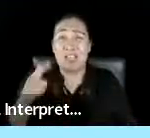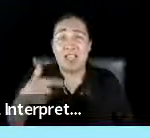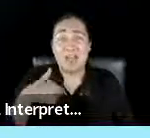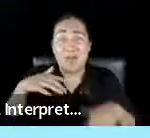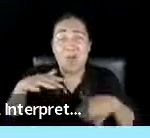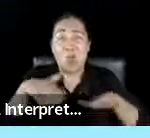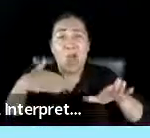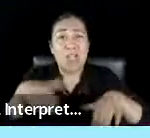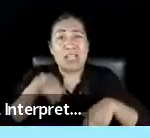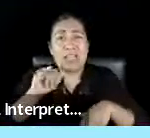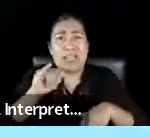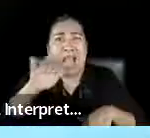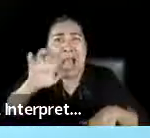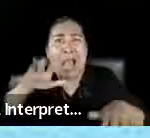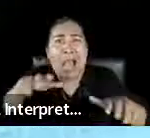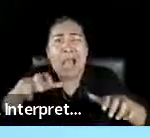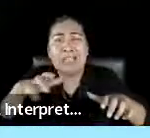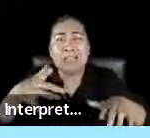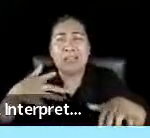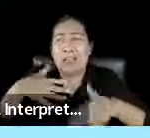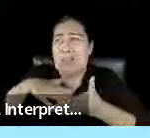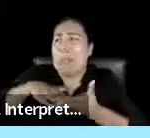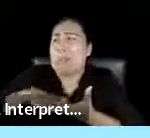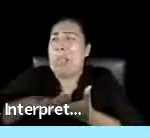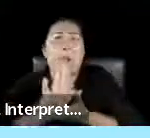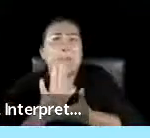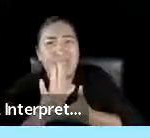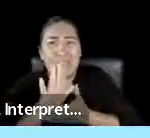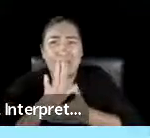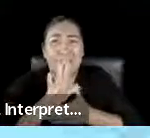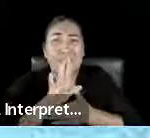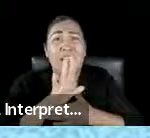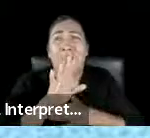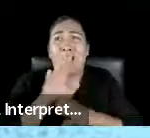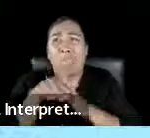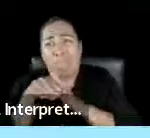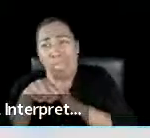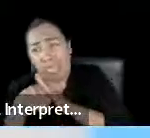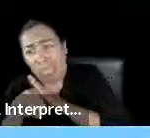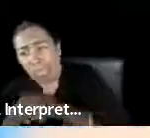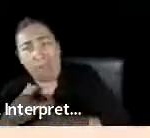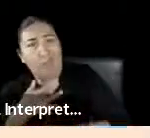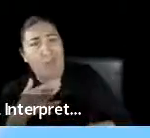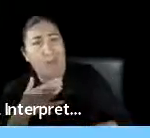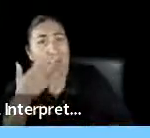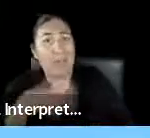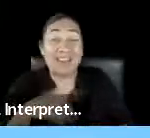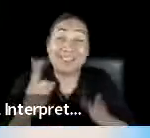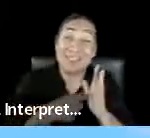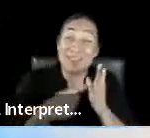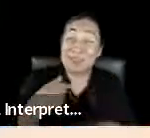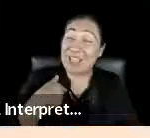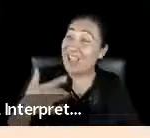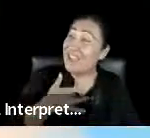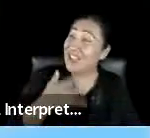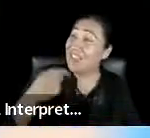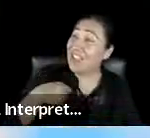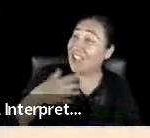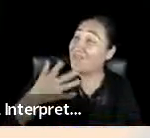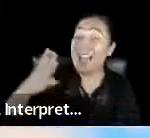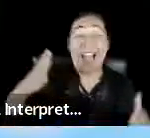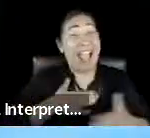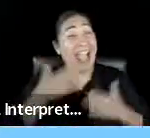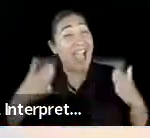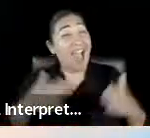on the past events that make me feel down on good days. Some days it feels like I'm walking on the clouds. I'm happier and more